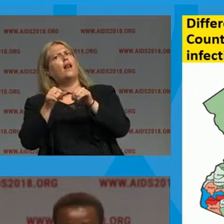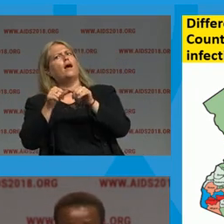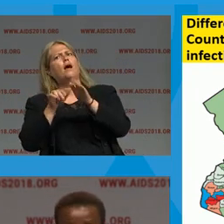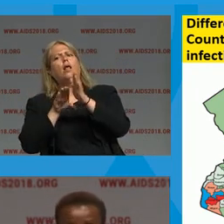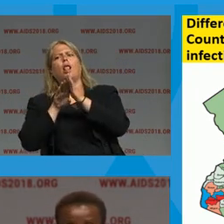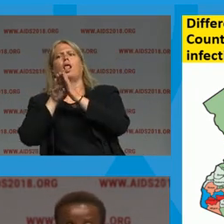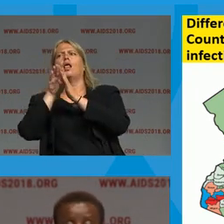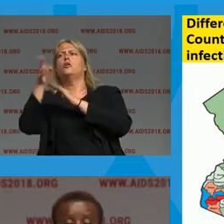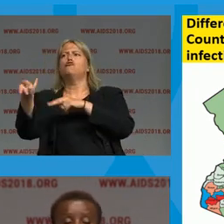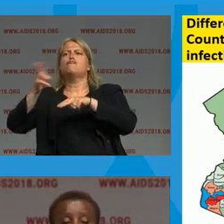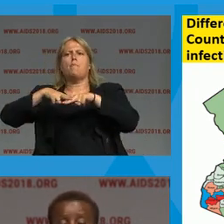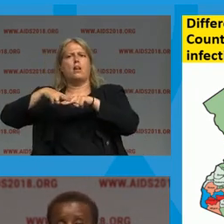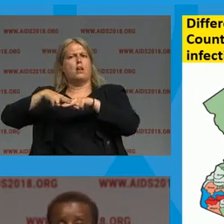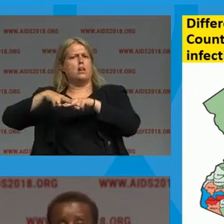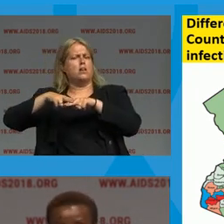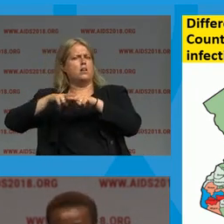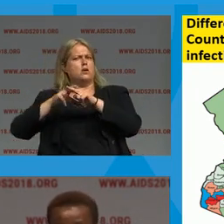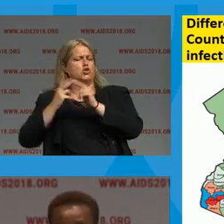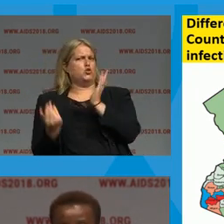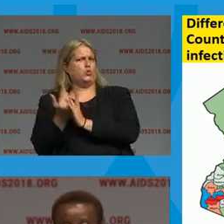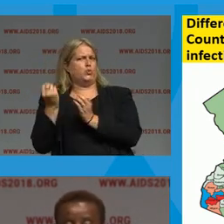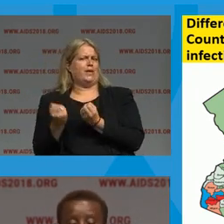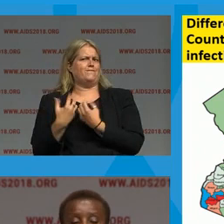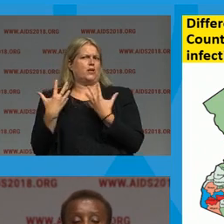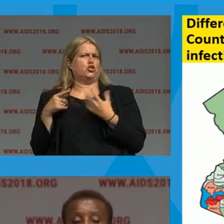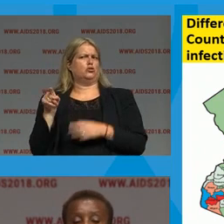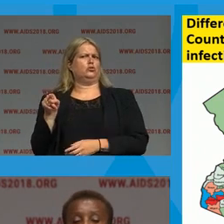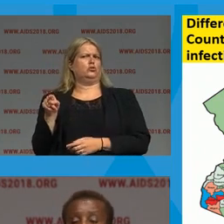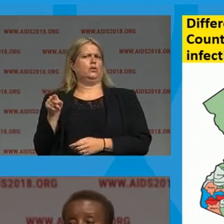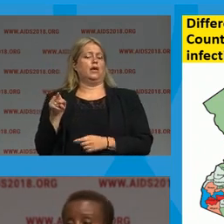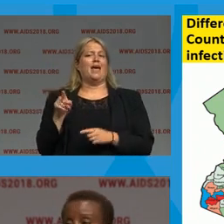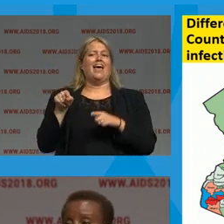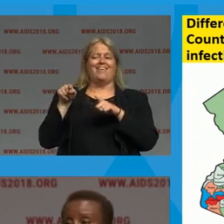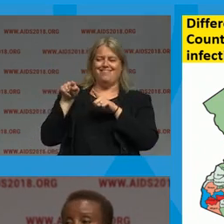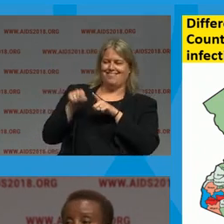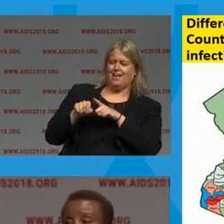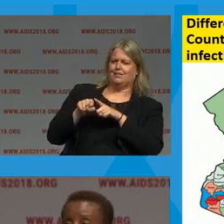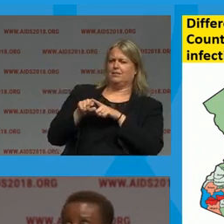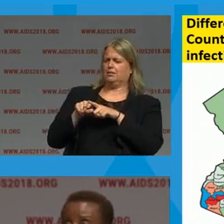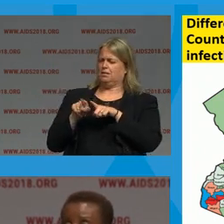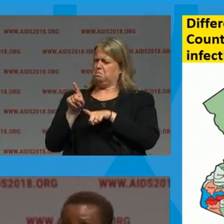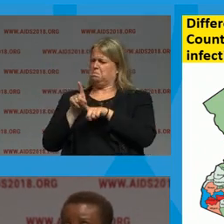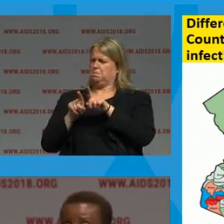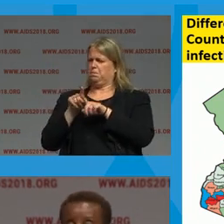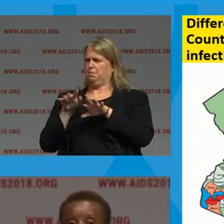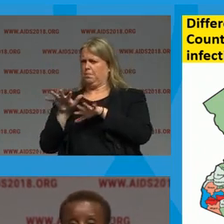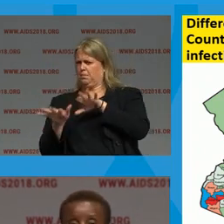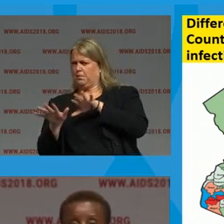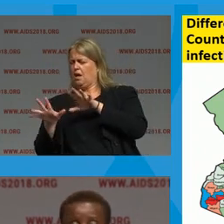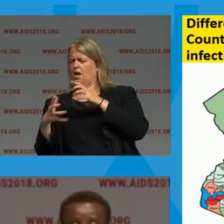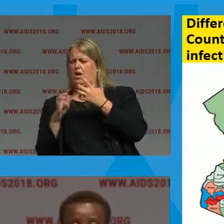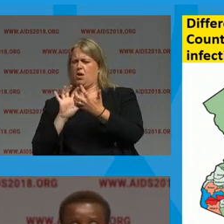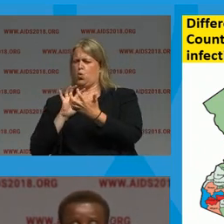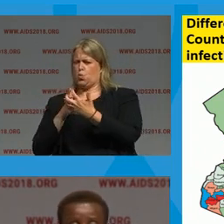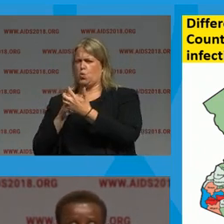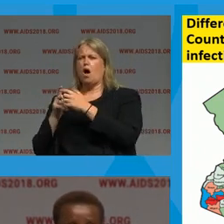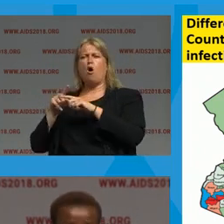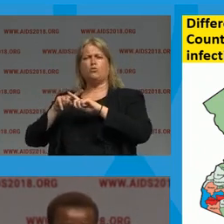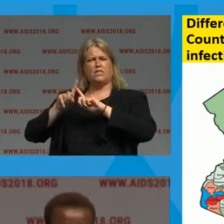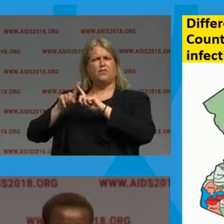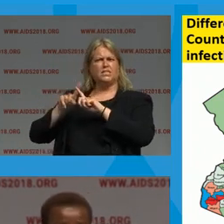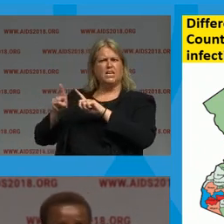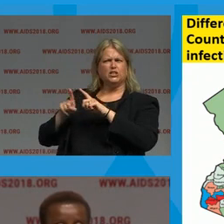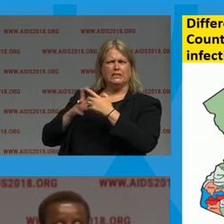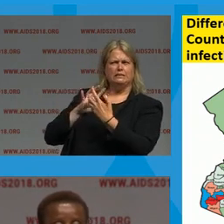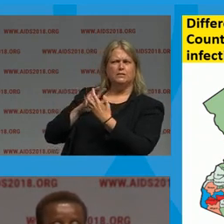of new infections? And this is where granulation and beginning to think about differentiation really started to take